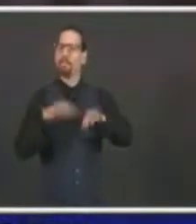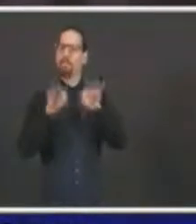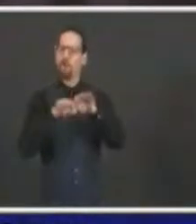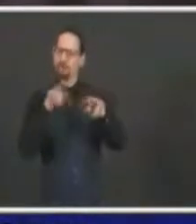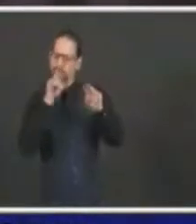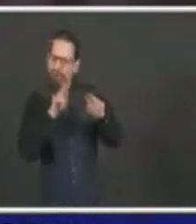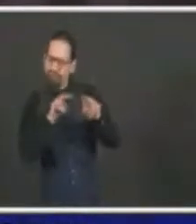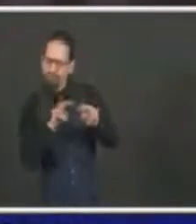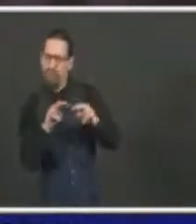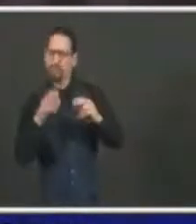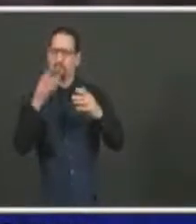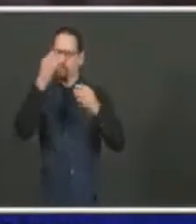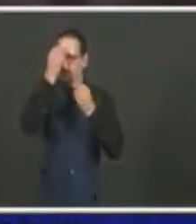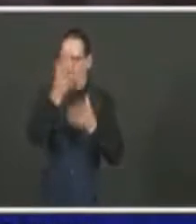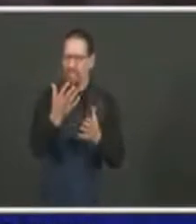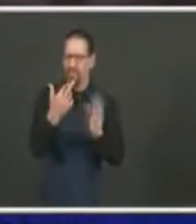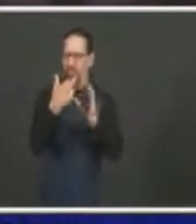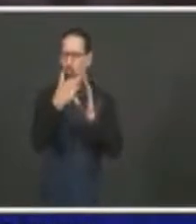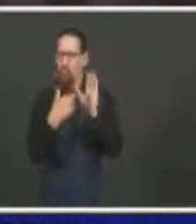to